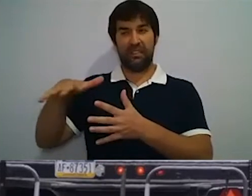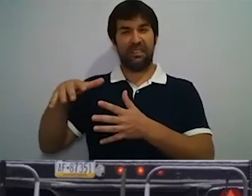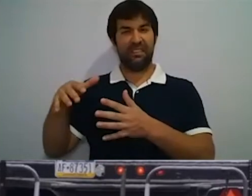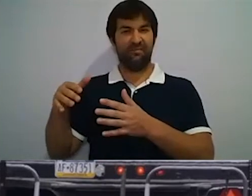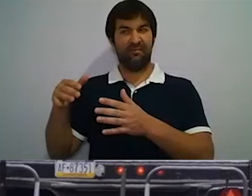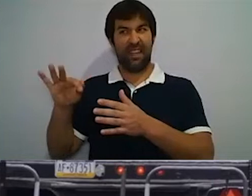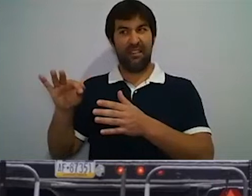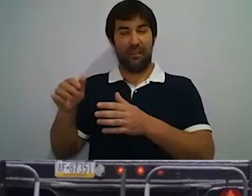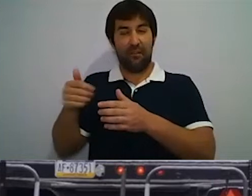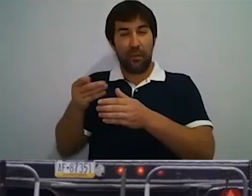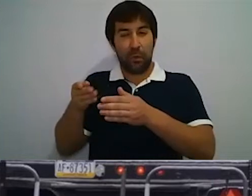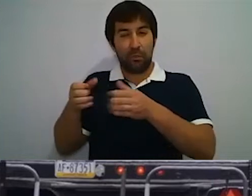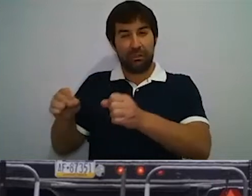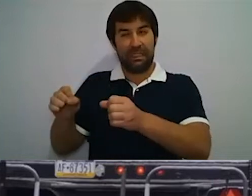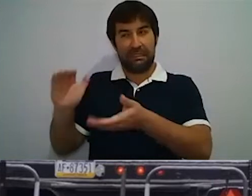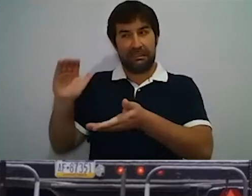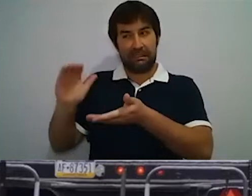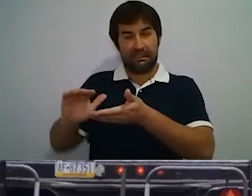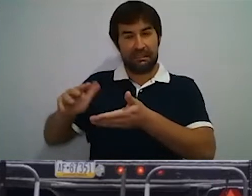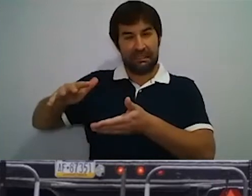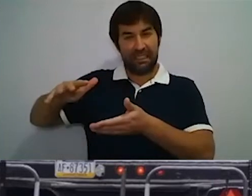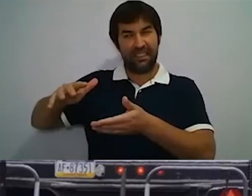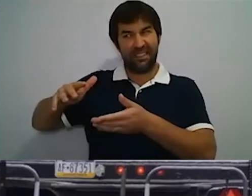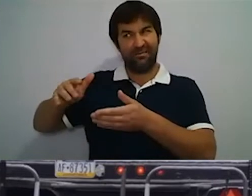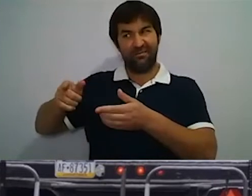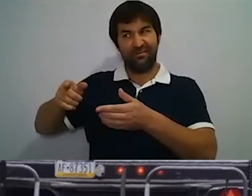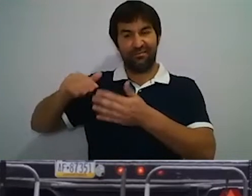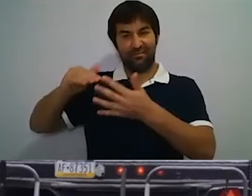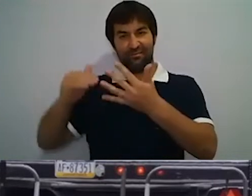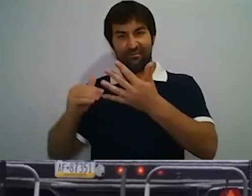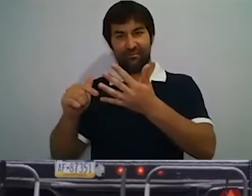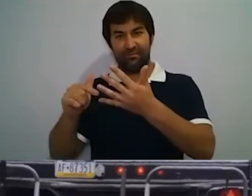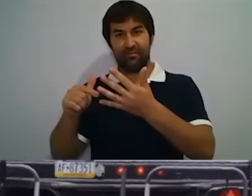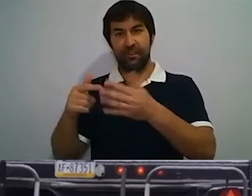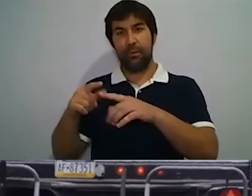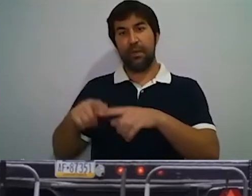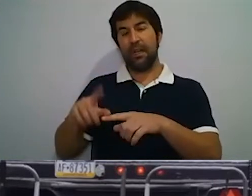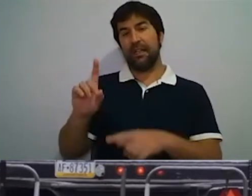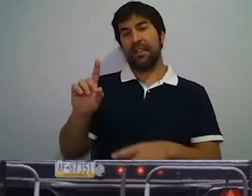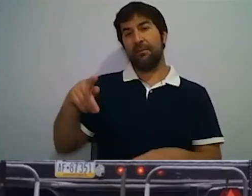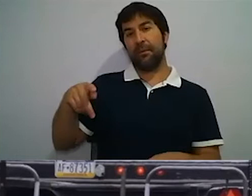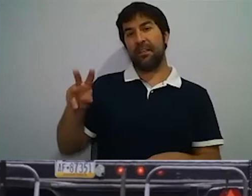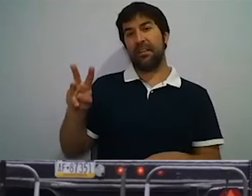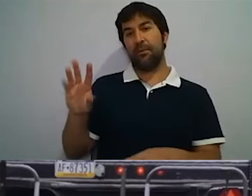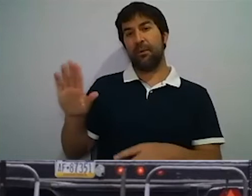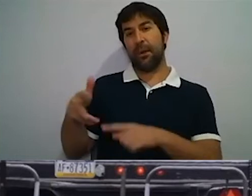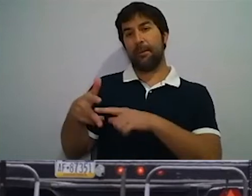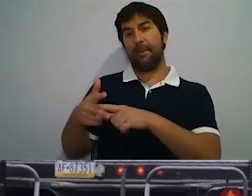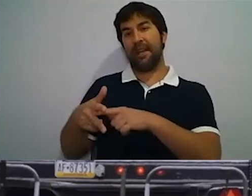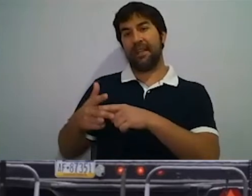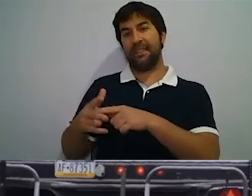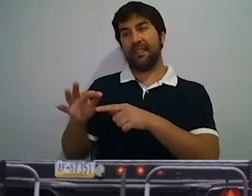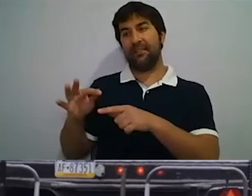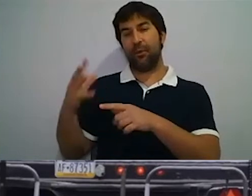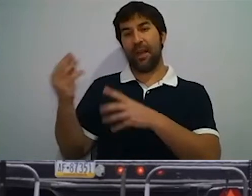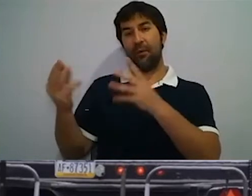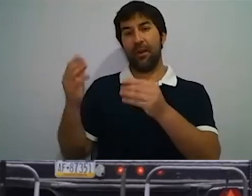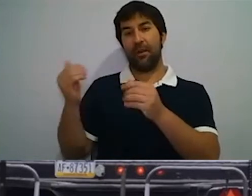future. We look at those in terms of the asset condition, and we keep a very robust asset condition inventory, particularly of our large